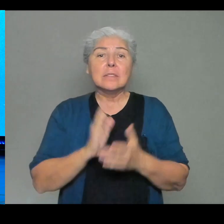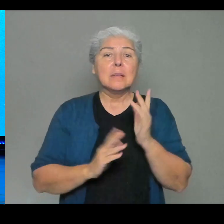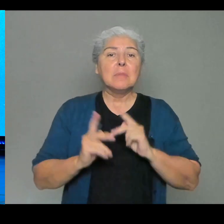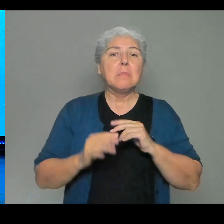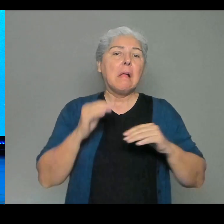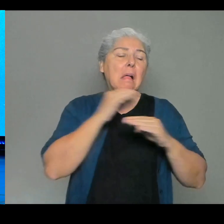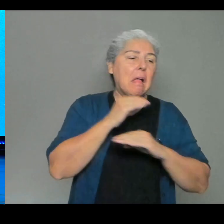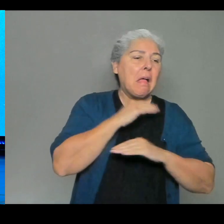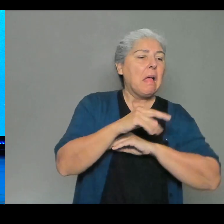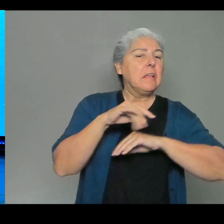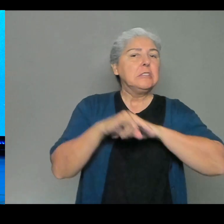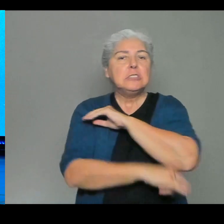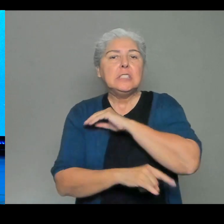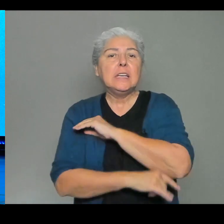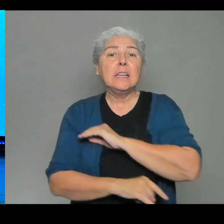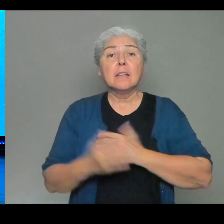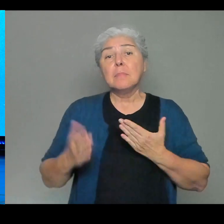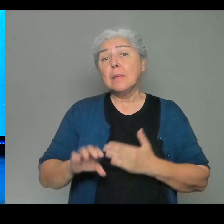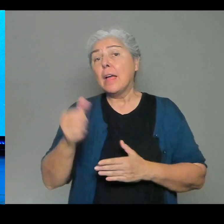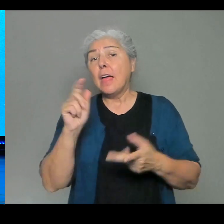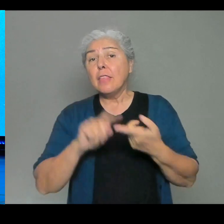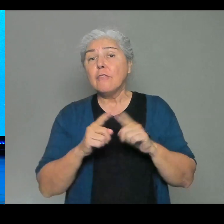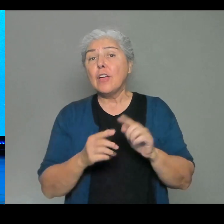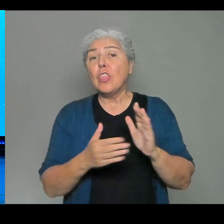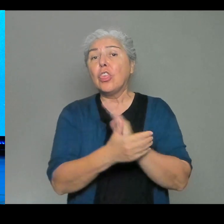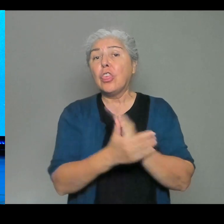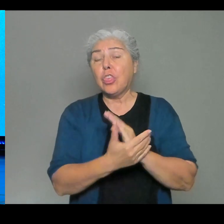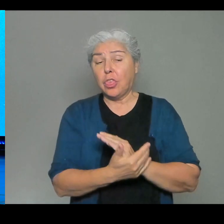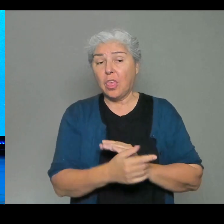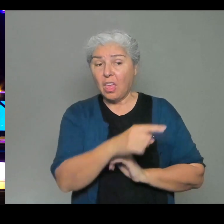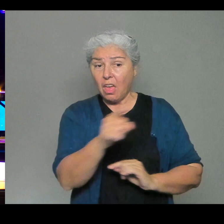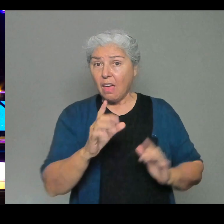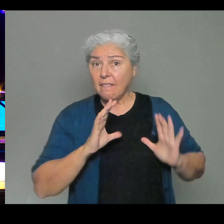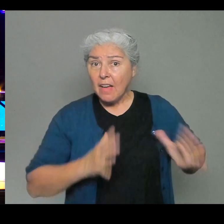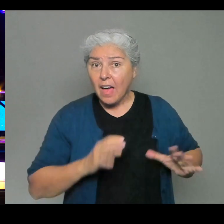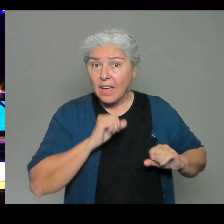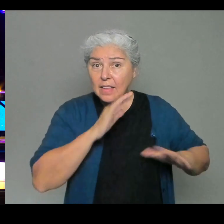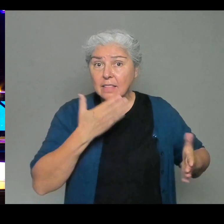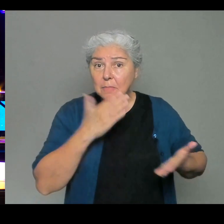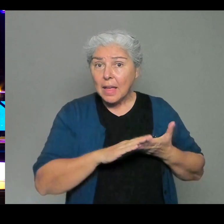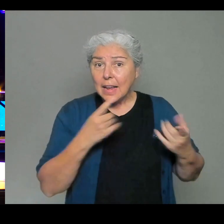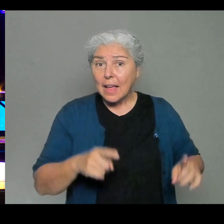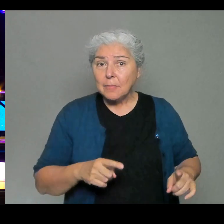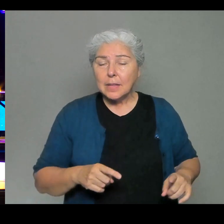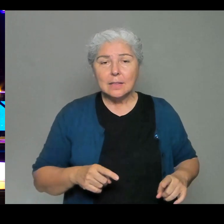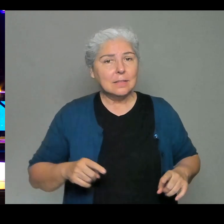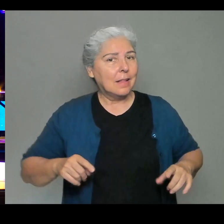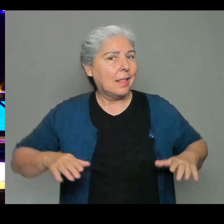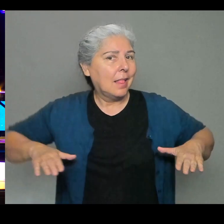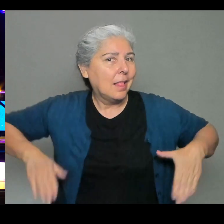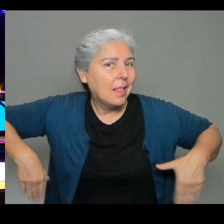lying, cheating, and stealing. You're looking at your friends sleeping around, and ain't nothing happened to them. Not yet.